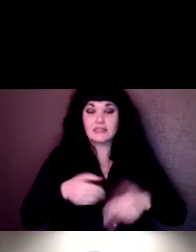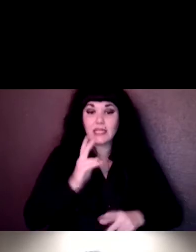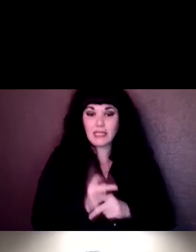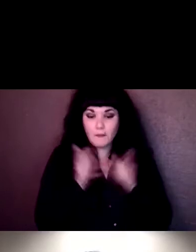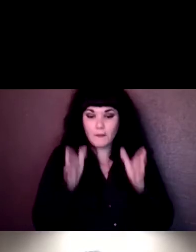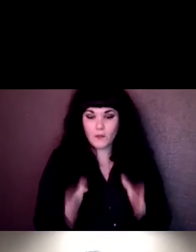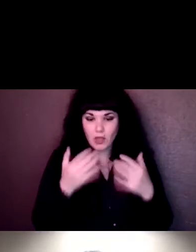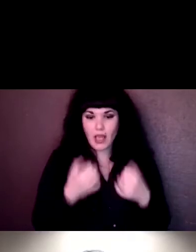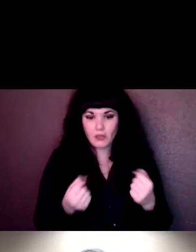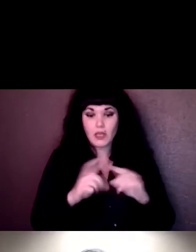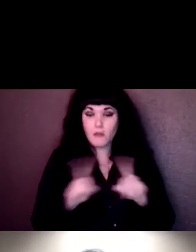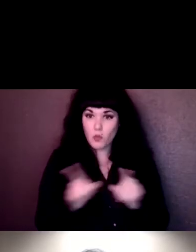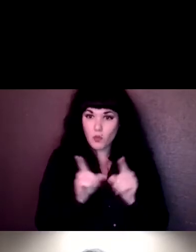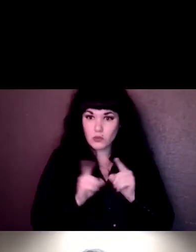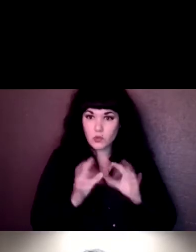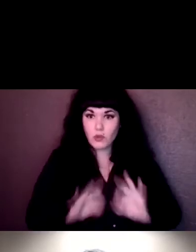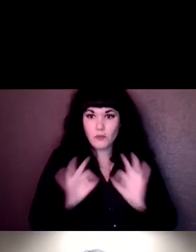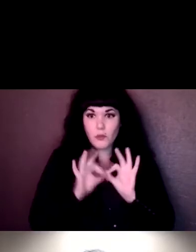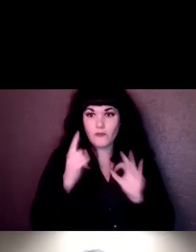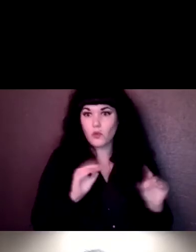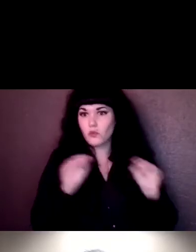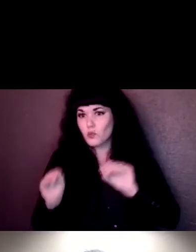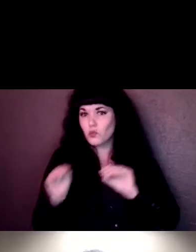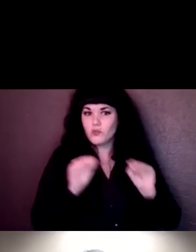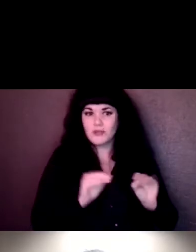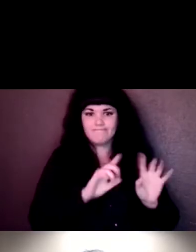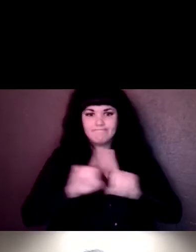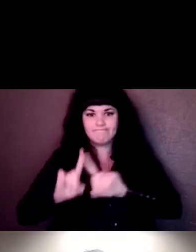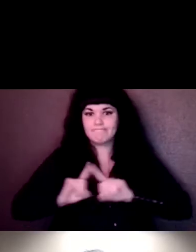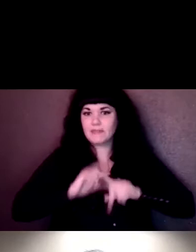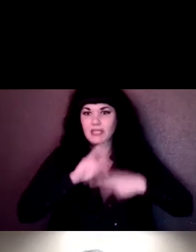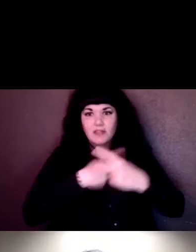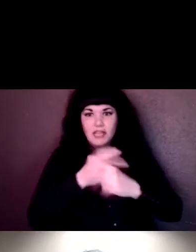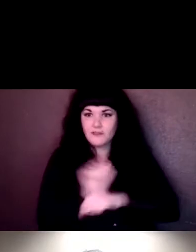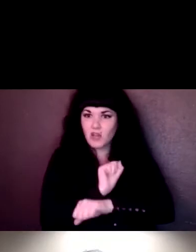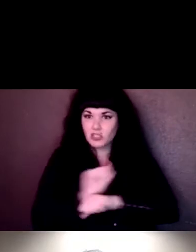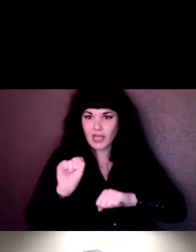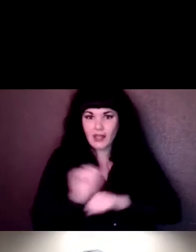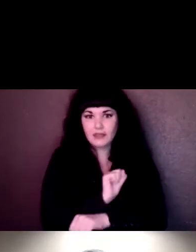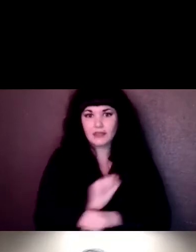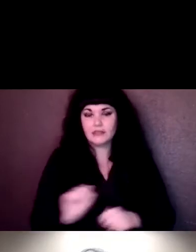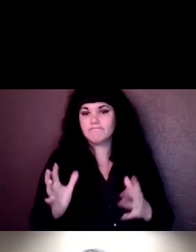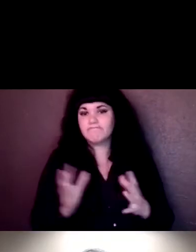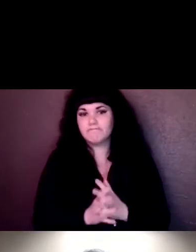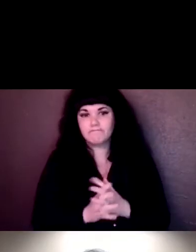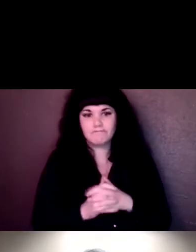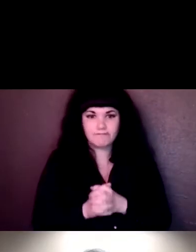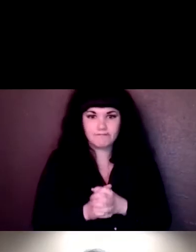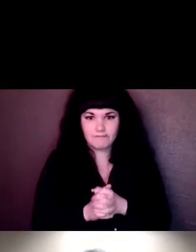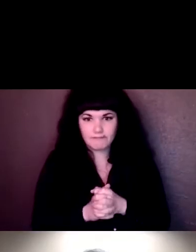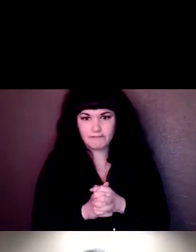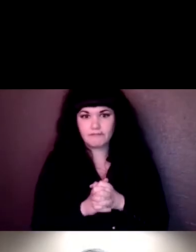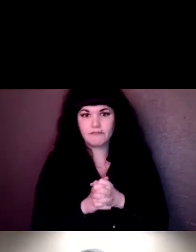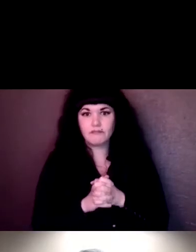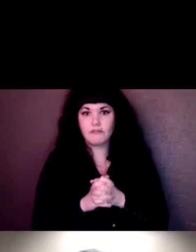for movement, for all kinds of functionality. Foot drop, as an example, some